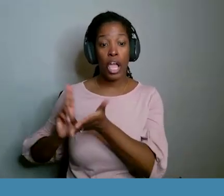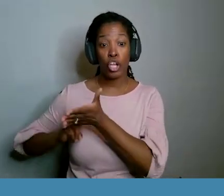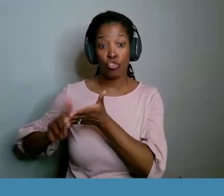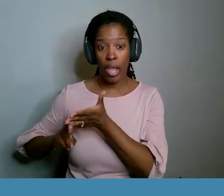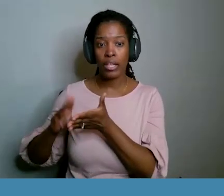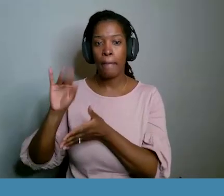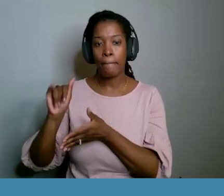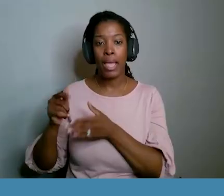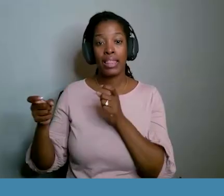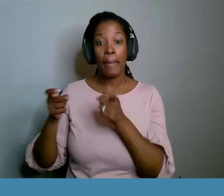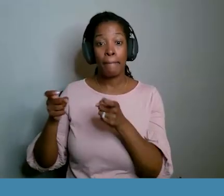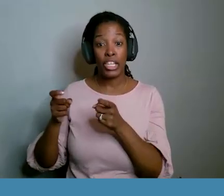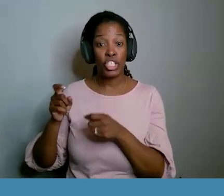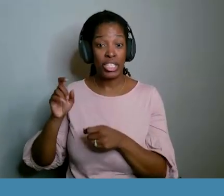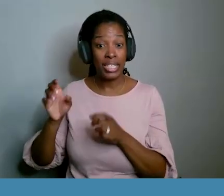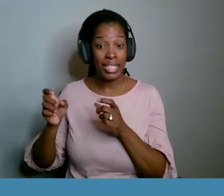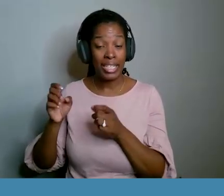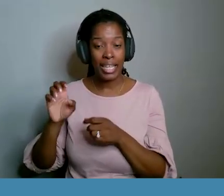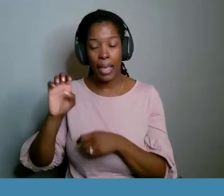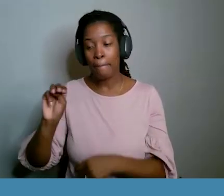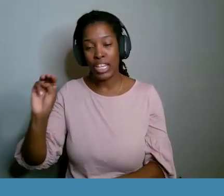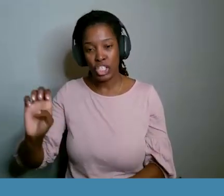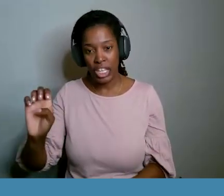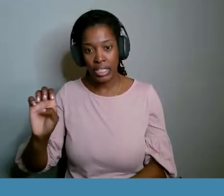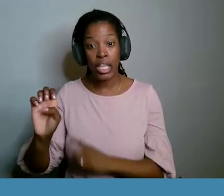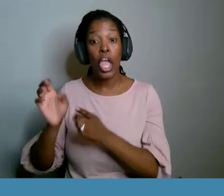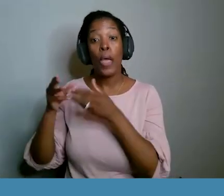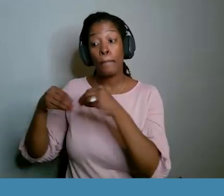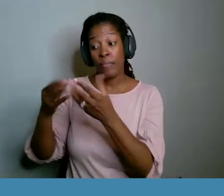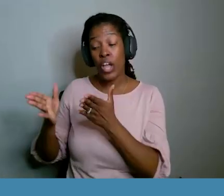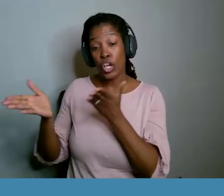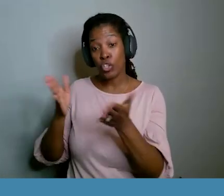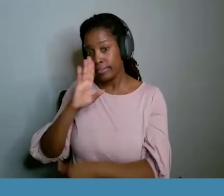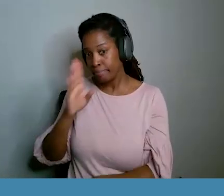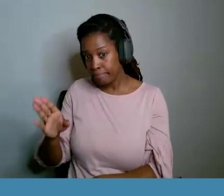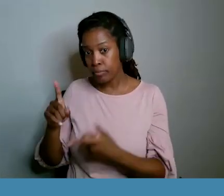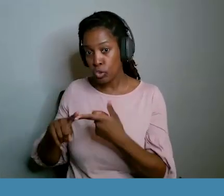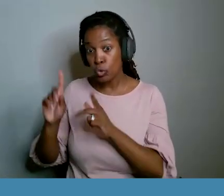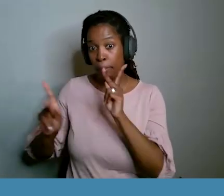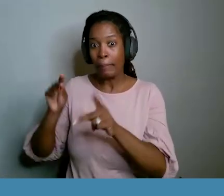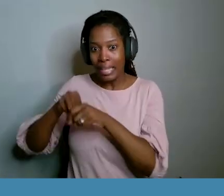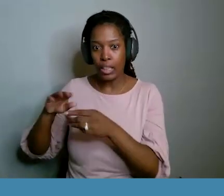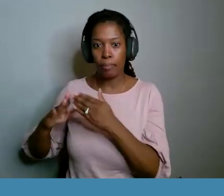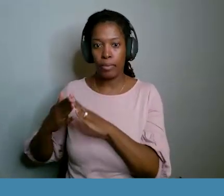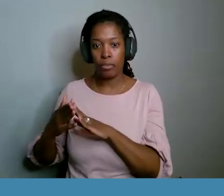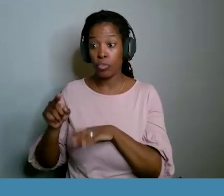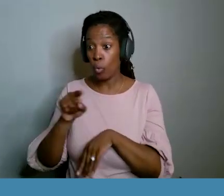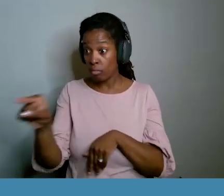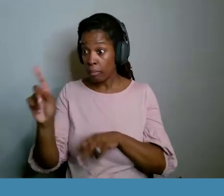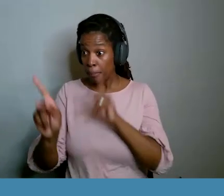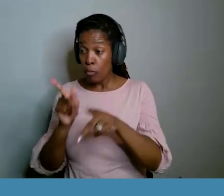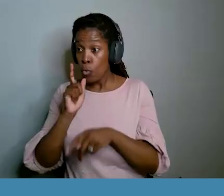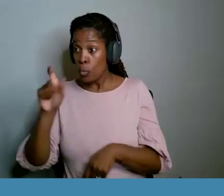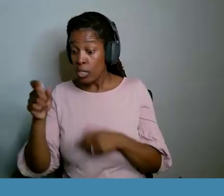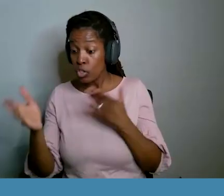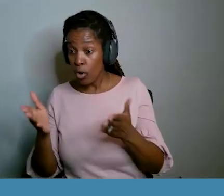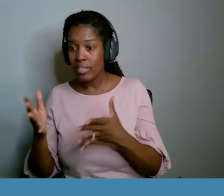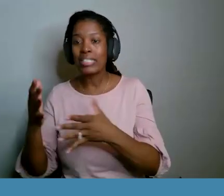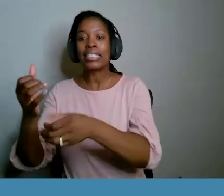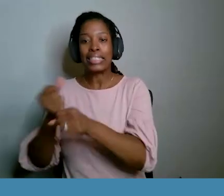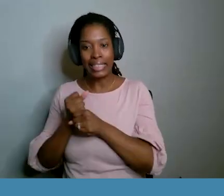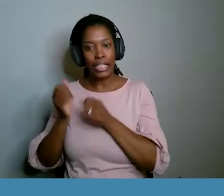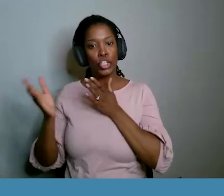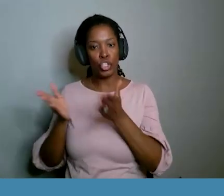entity and provide services directly to individuals in their community. So people who need services get those services